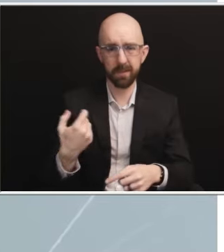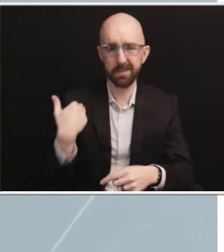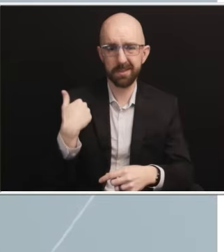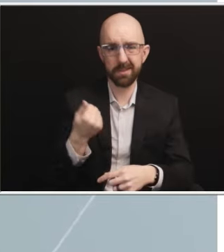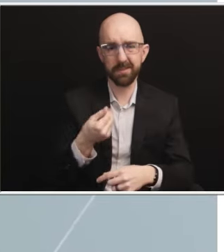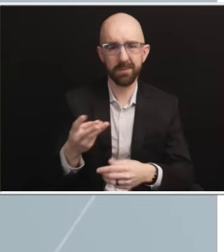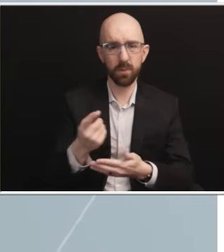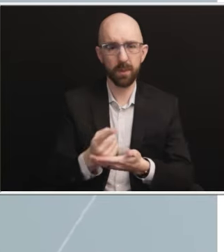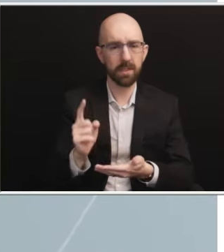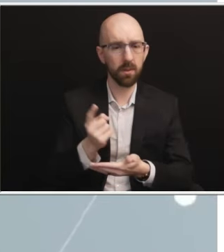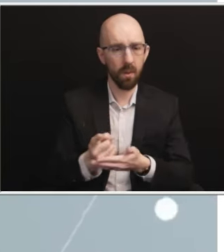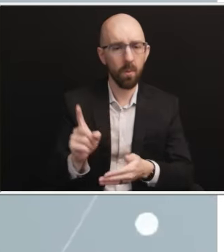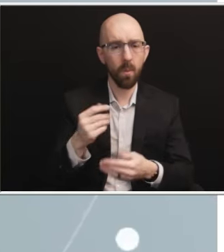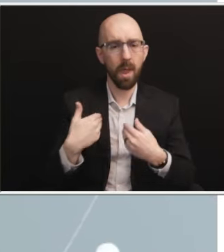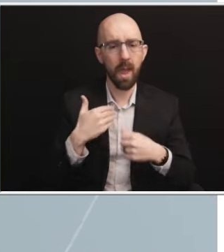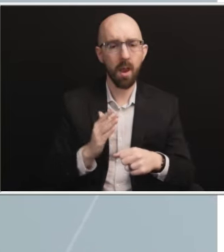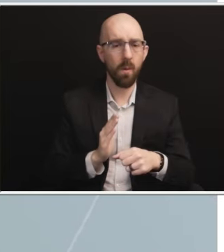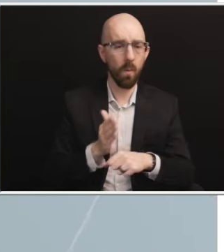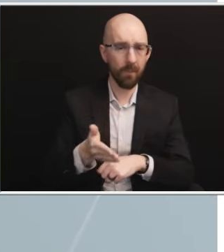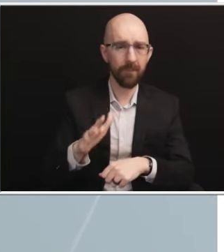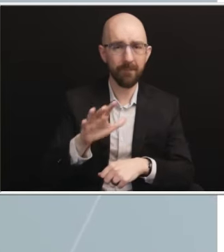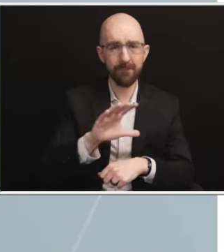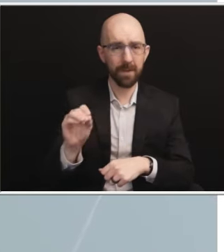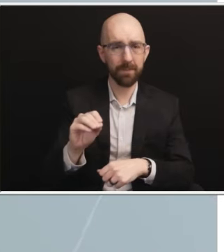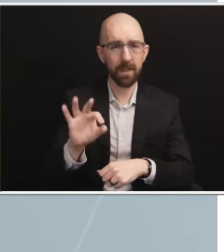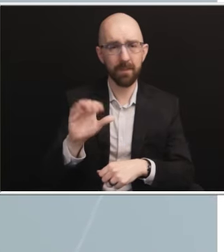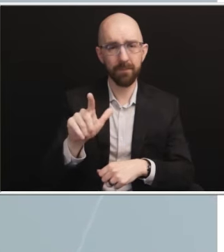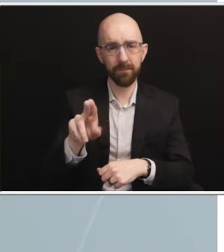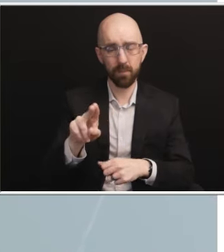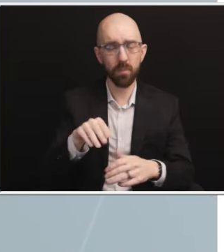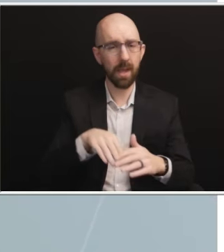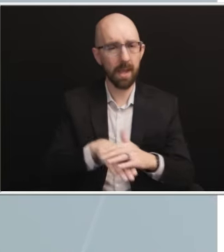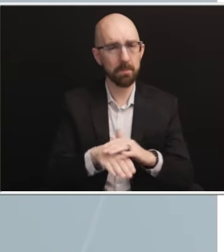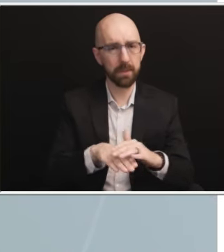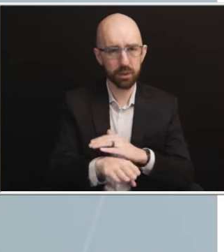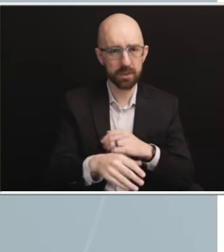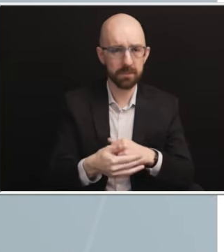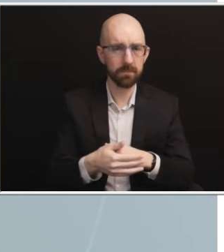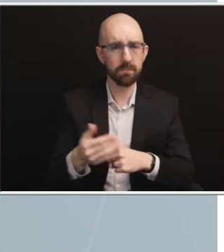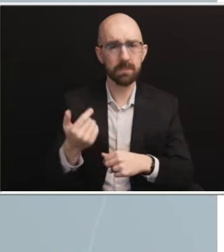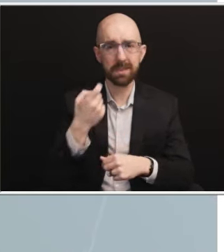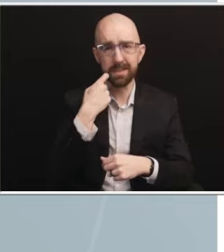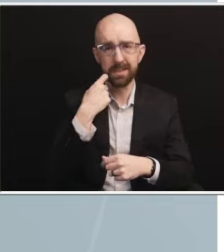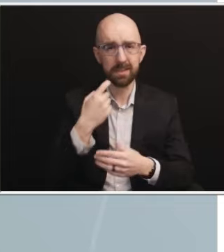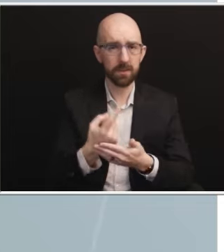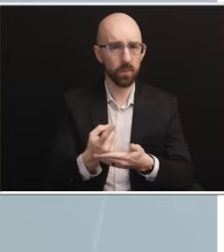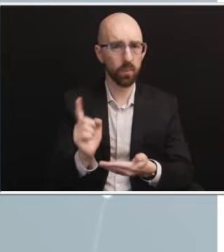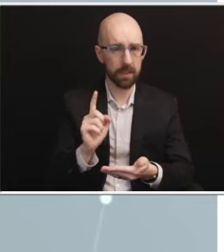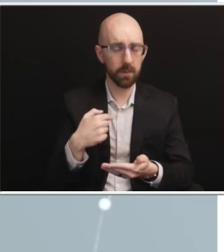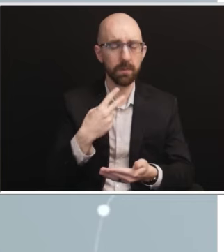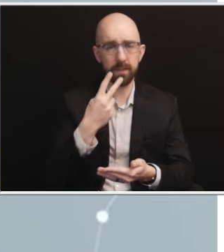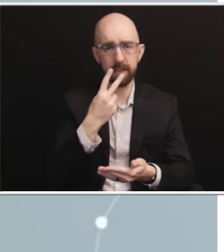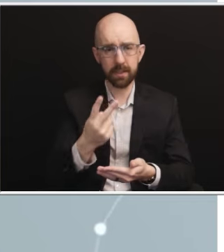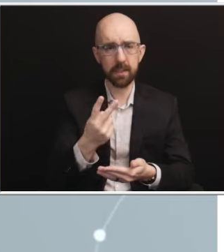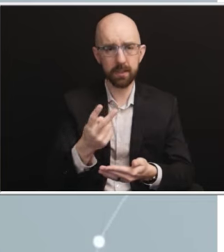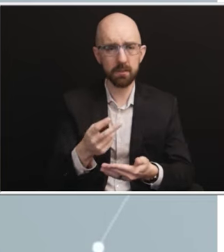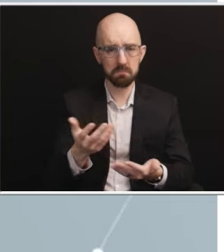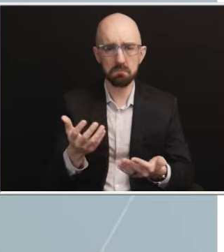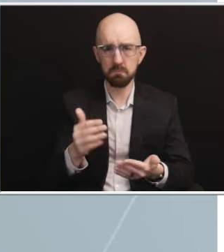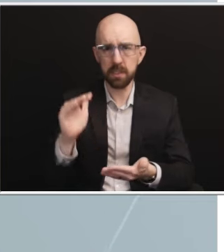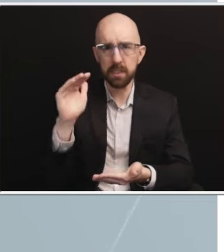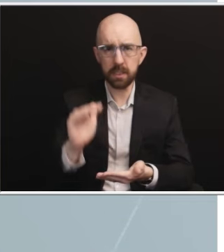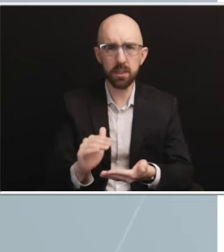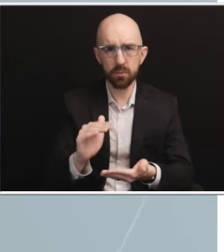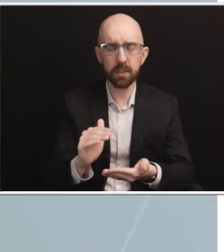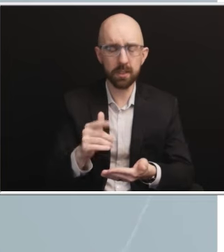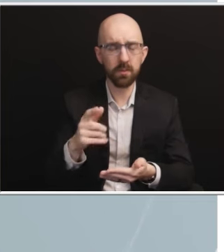we had over 50 influenza admissions. Most recently, over the past week, we have seen quite a bit of decrease. So only